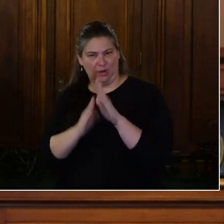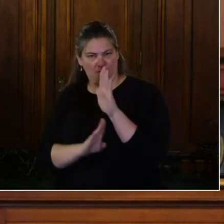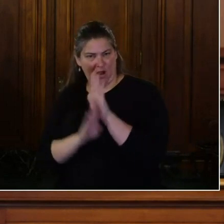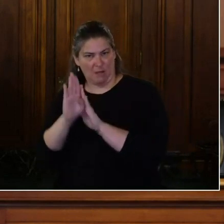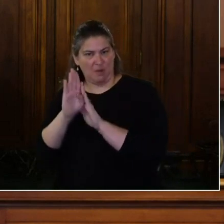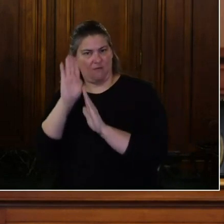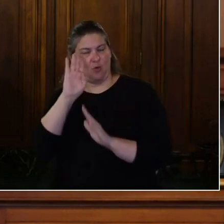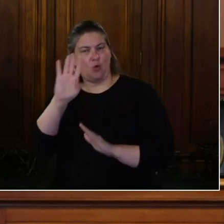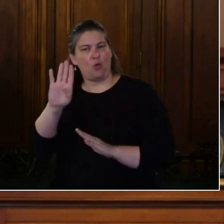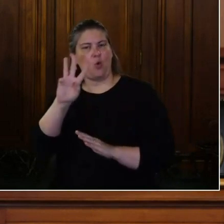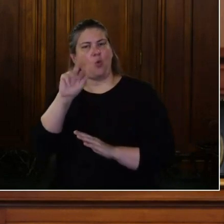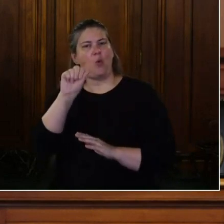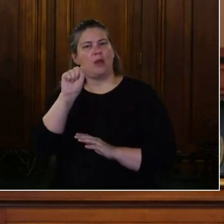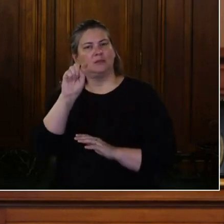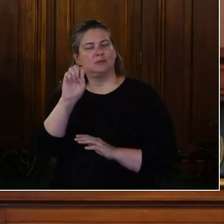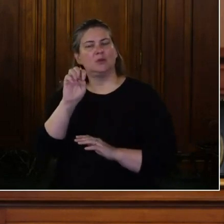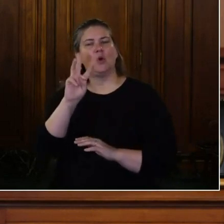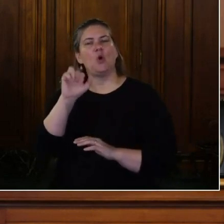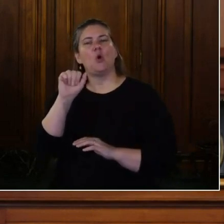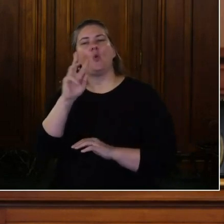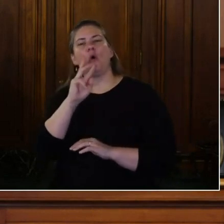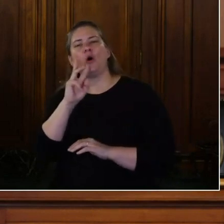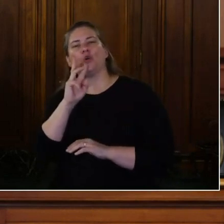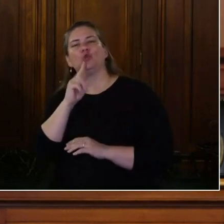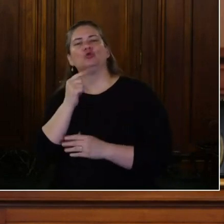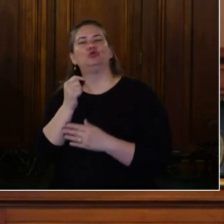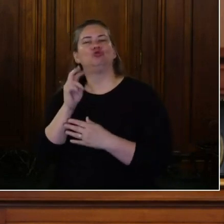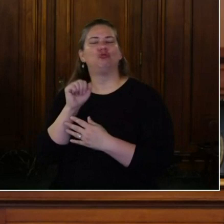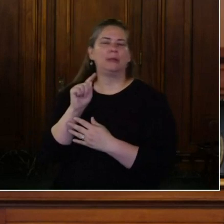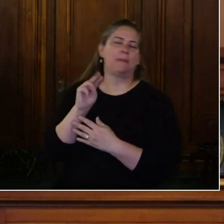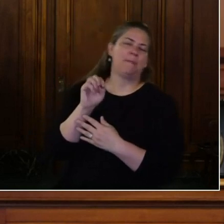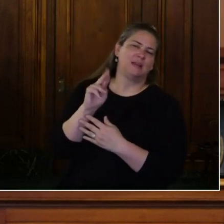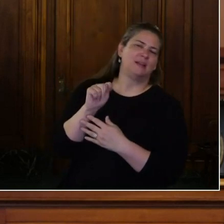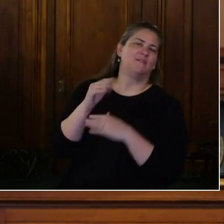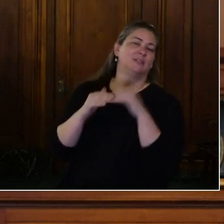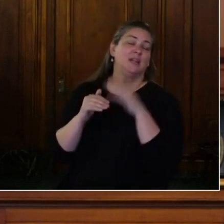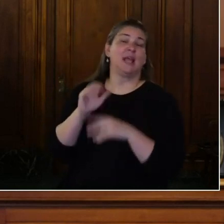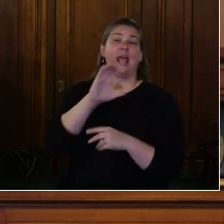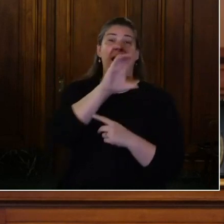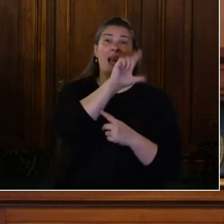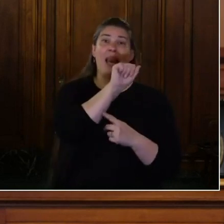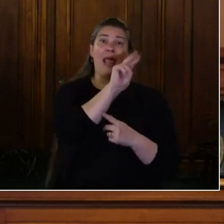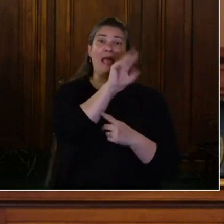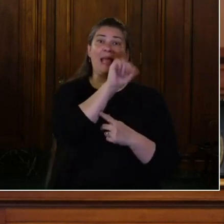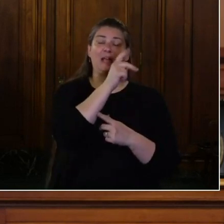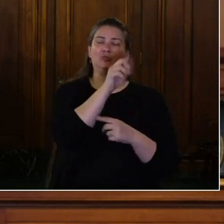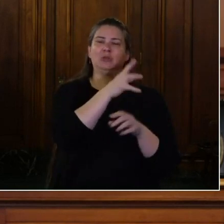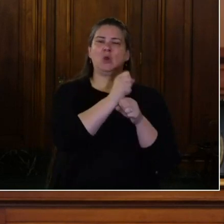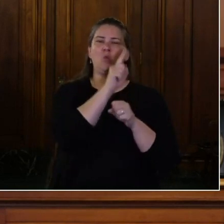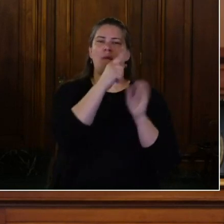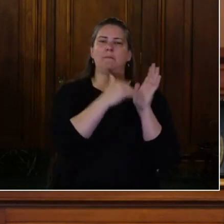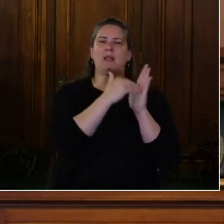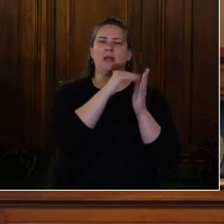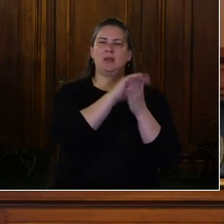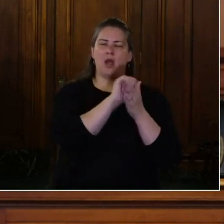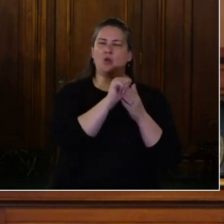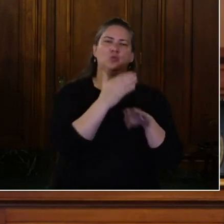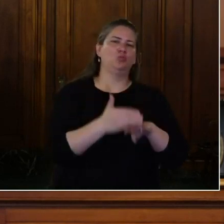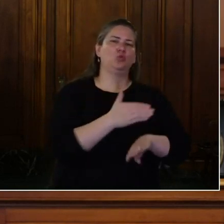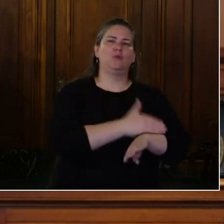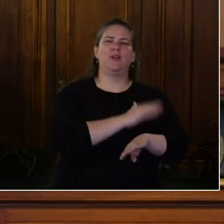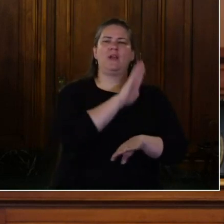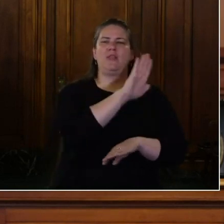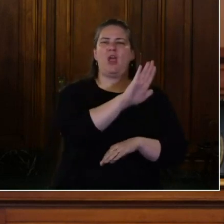their wastewater treatment facility. City of Lancaster is going to receive $1 million to improve their sanitary sewer